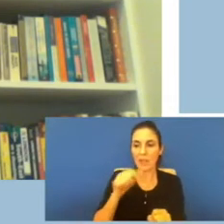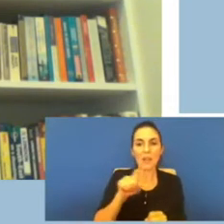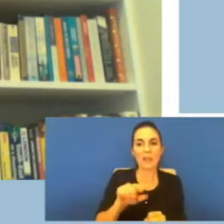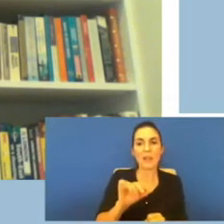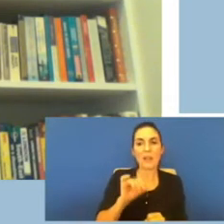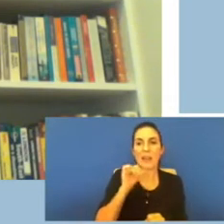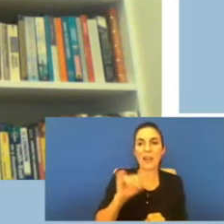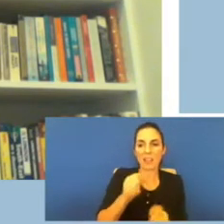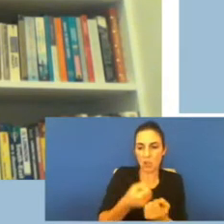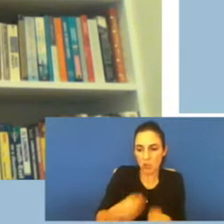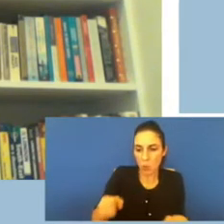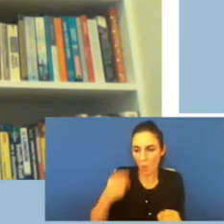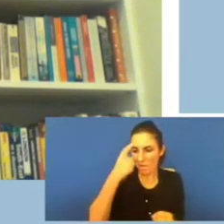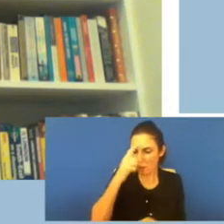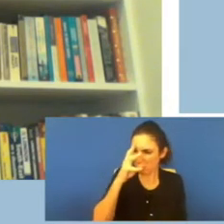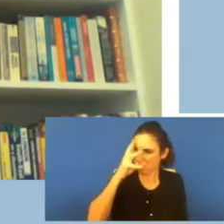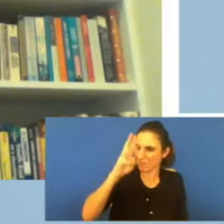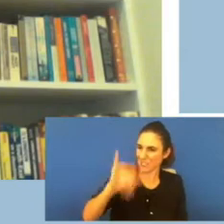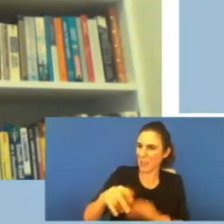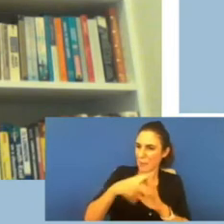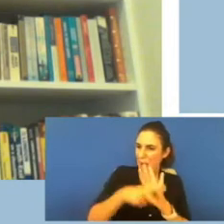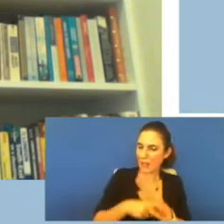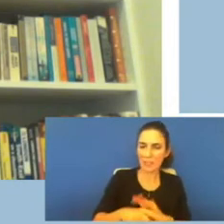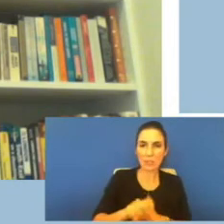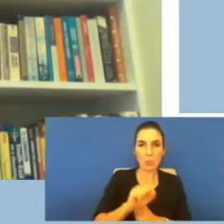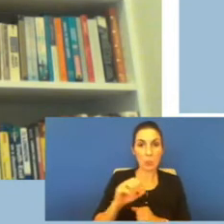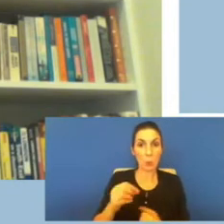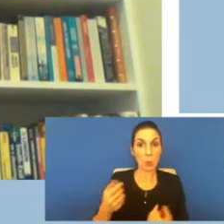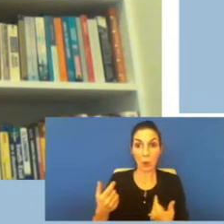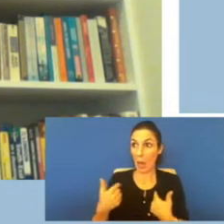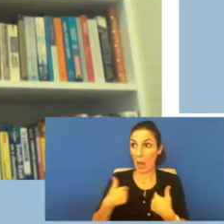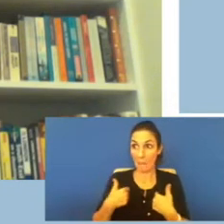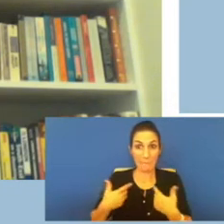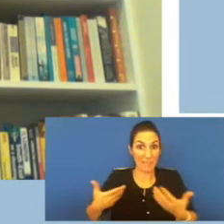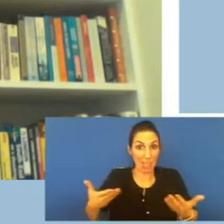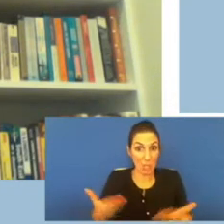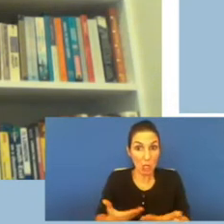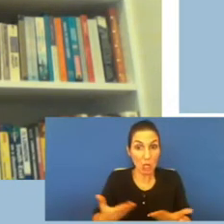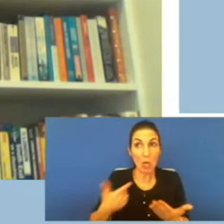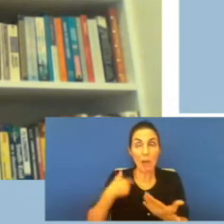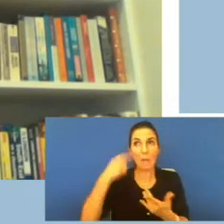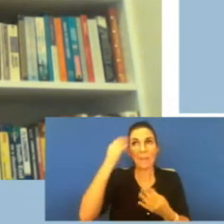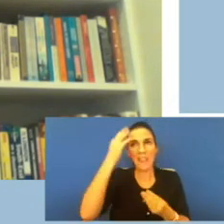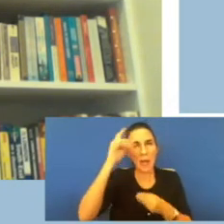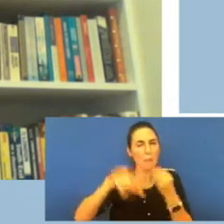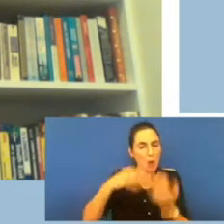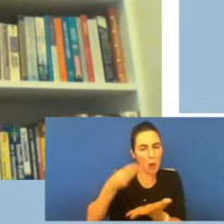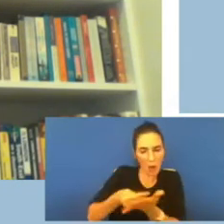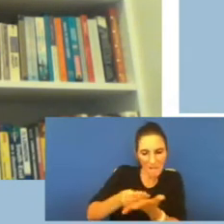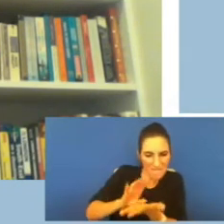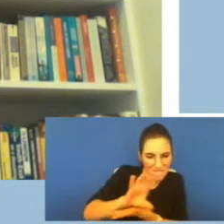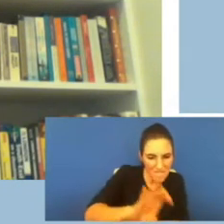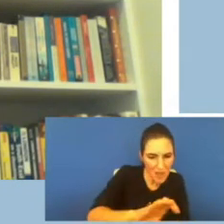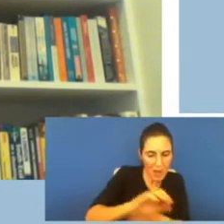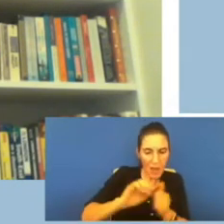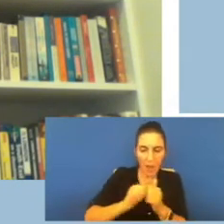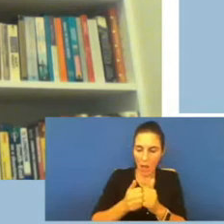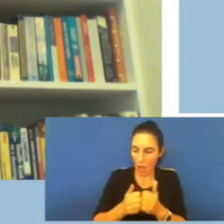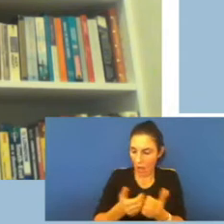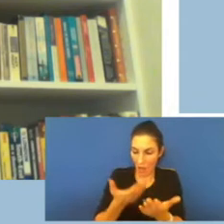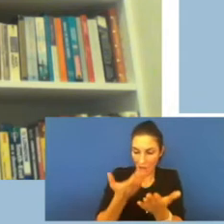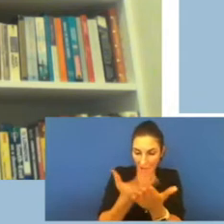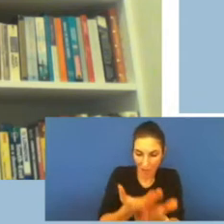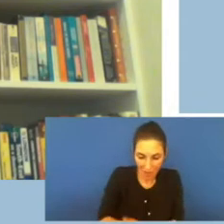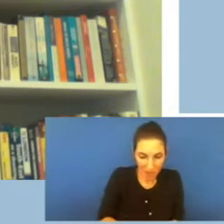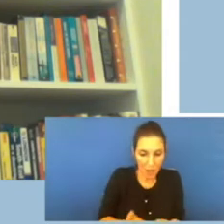so, we kind of came into this really seeing that funding and the way evidence gets produced operate in this symbiotic way